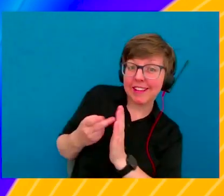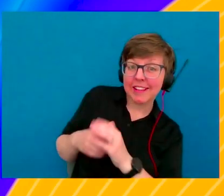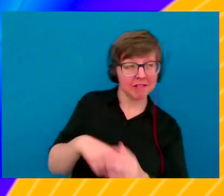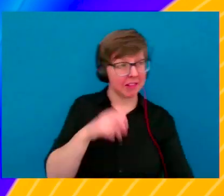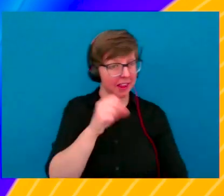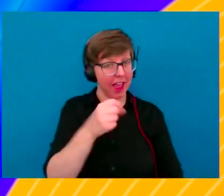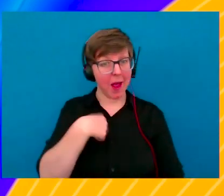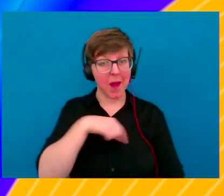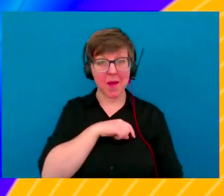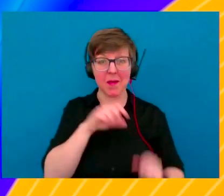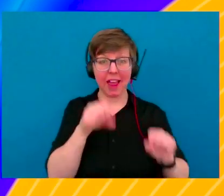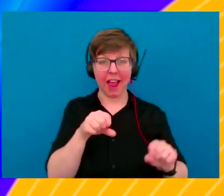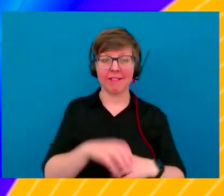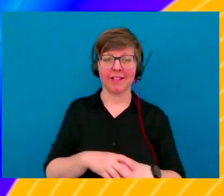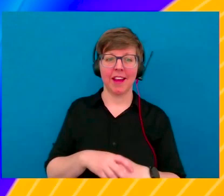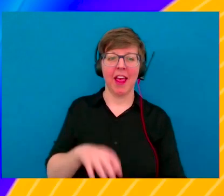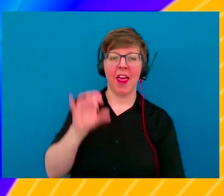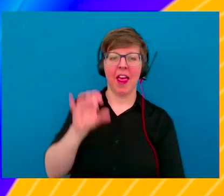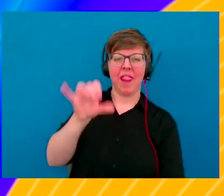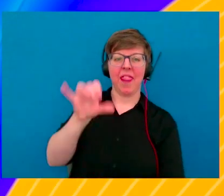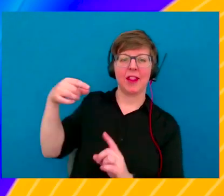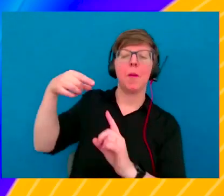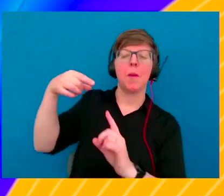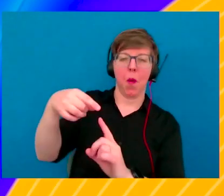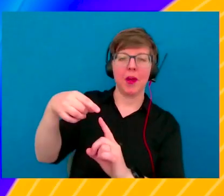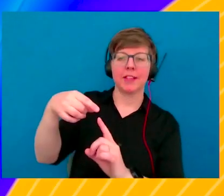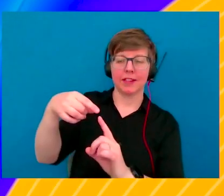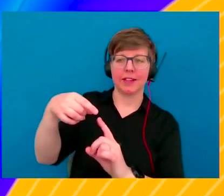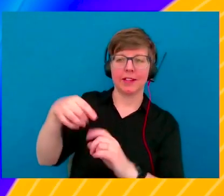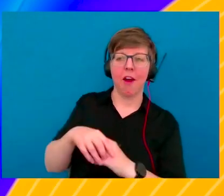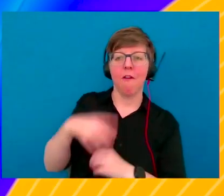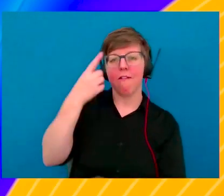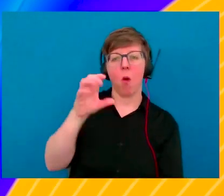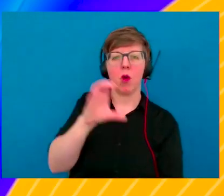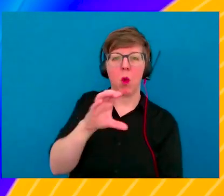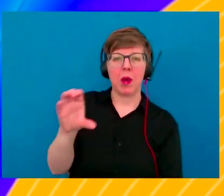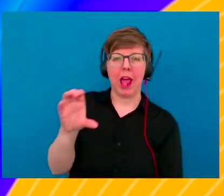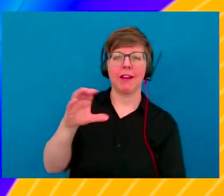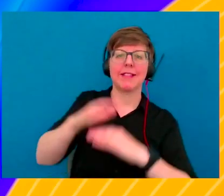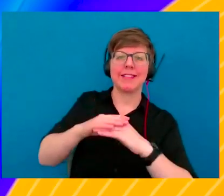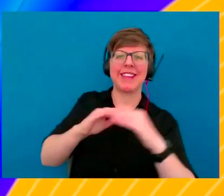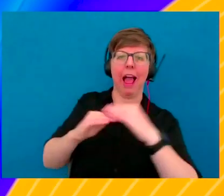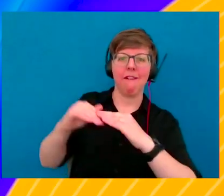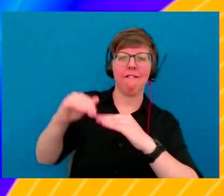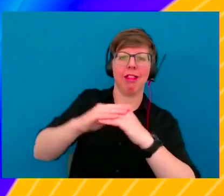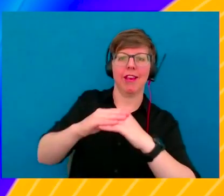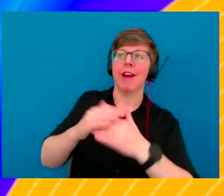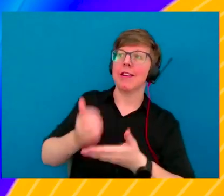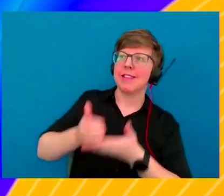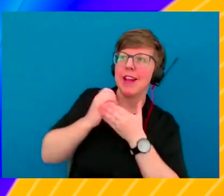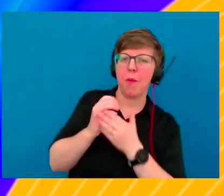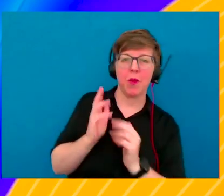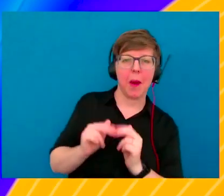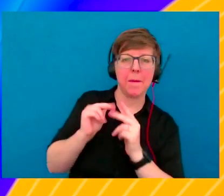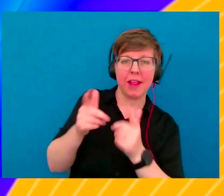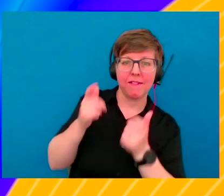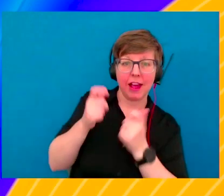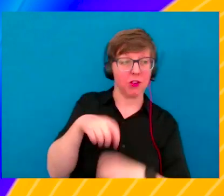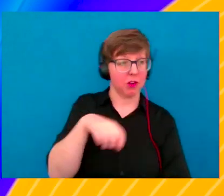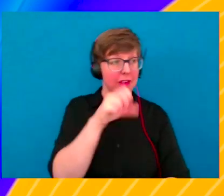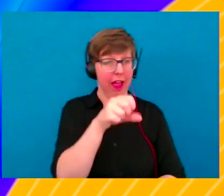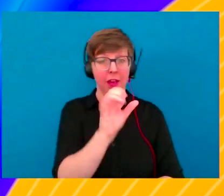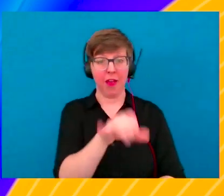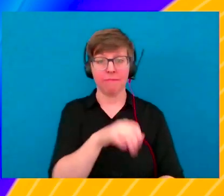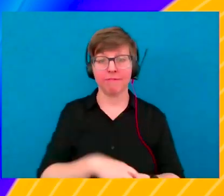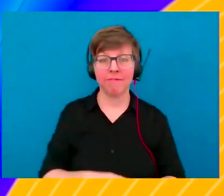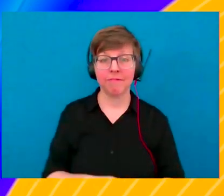of CodeCatalyst, isn't it? Is scaffolding things out, helping you build faster. Not just the code. Yeah. Exactly. Yeah, so I think it's probably